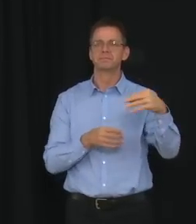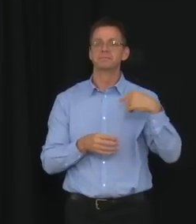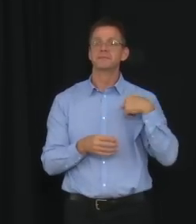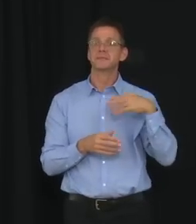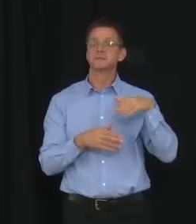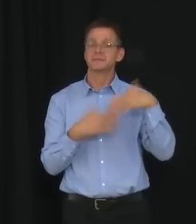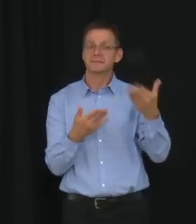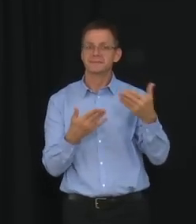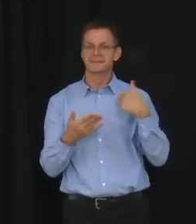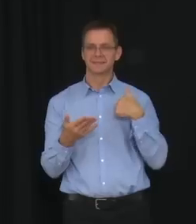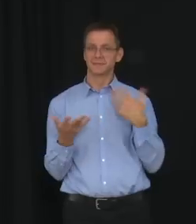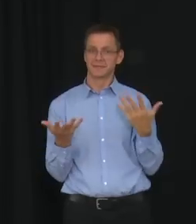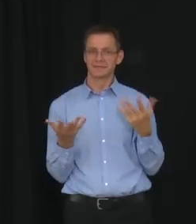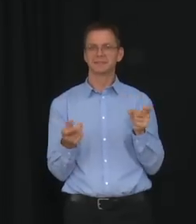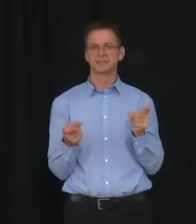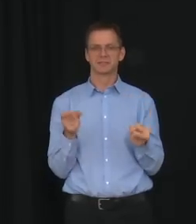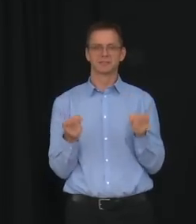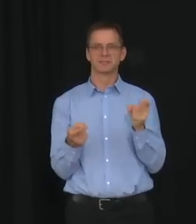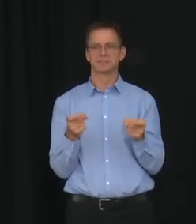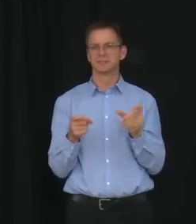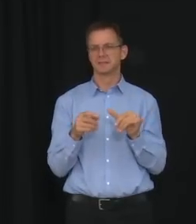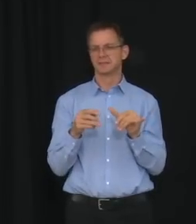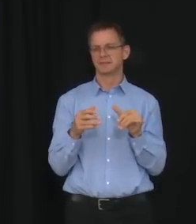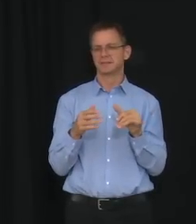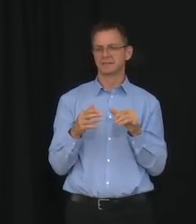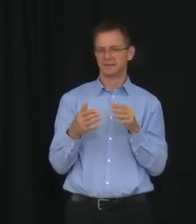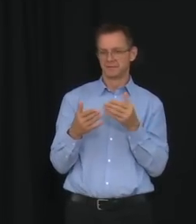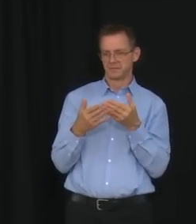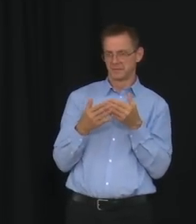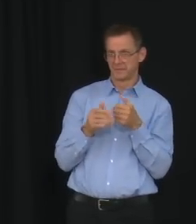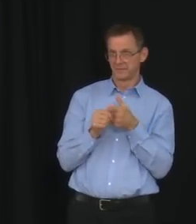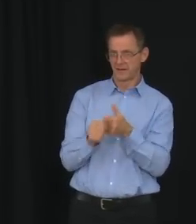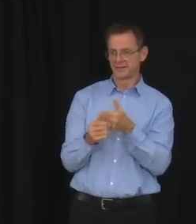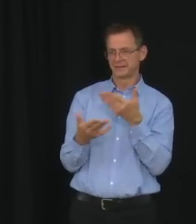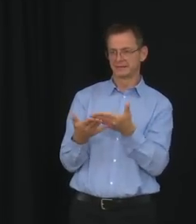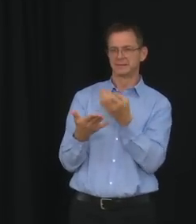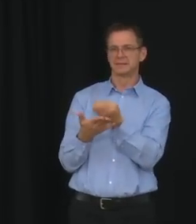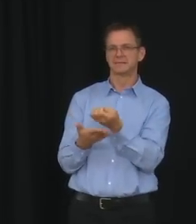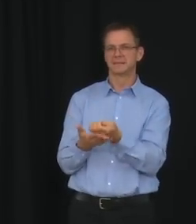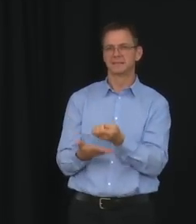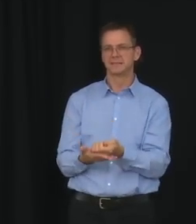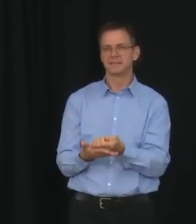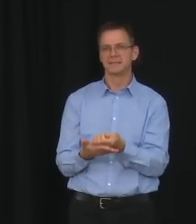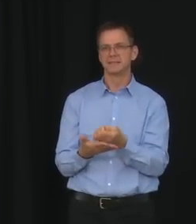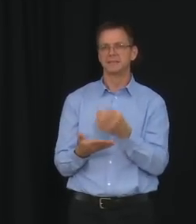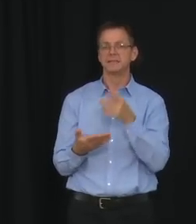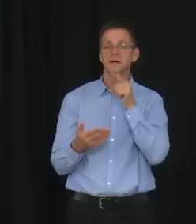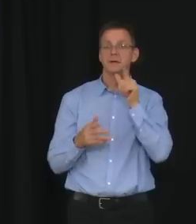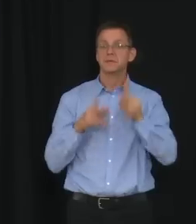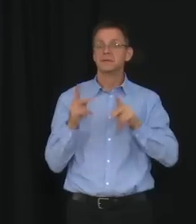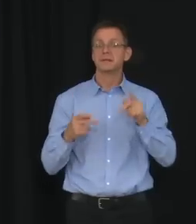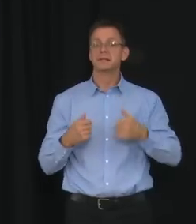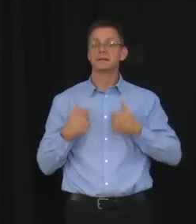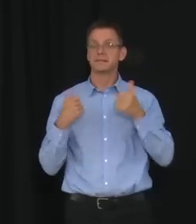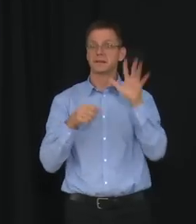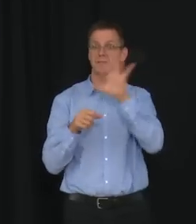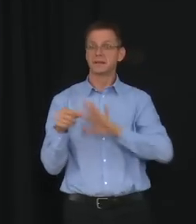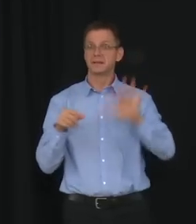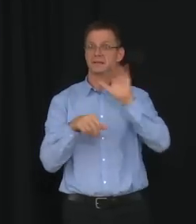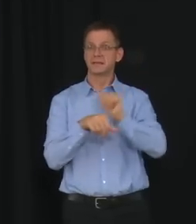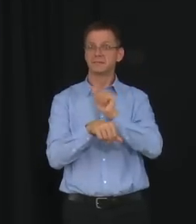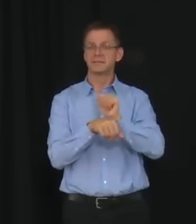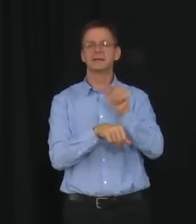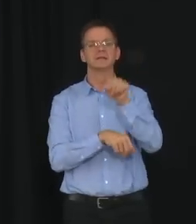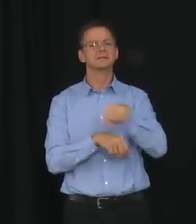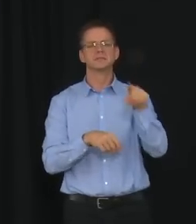that time. It is, of course, up to Albertans to determine where they want to put their trust. All I can do is continue to show up, to continue